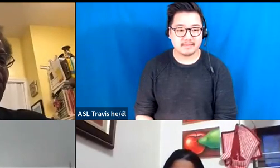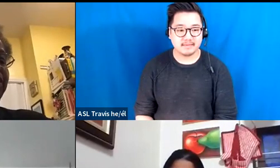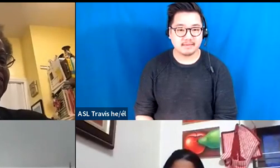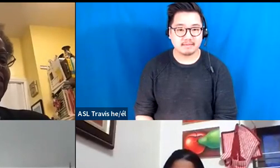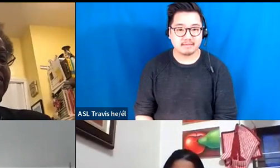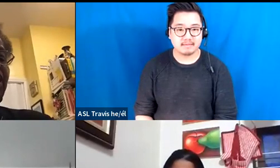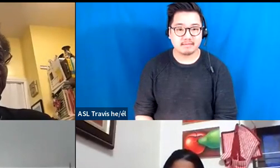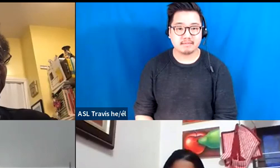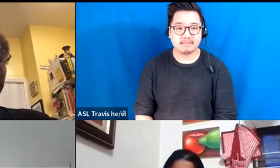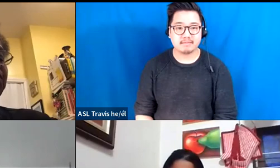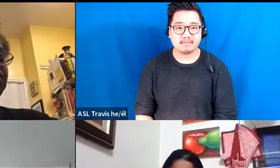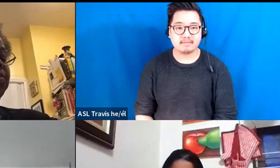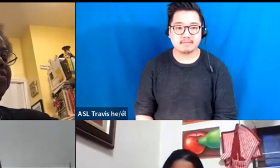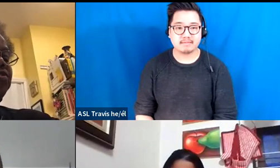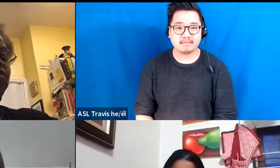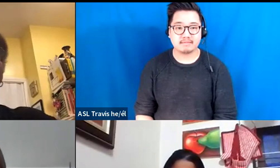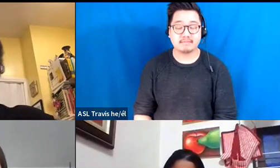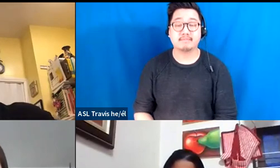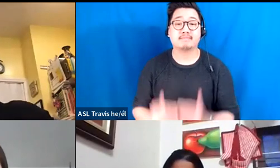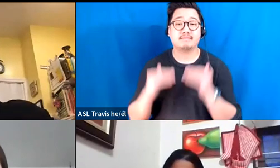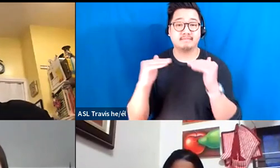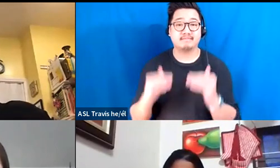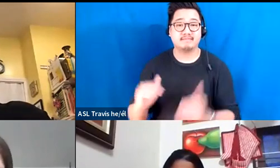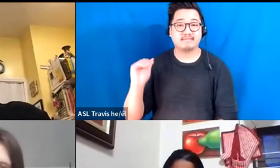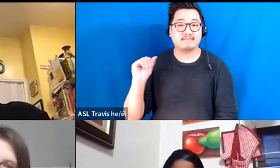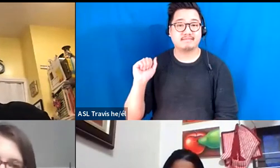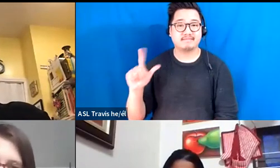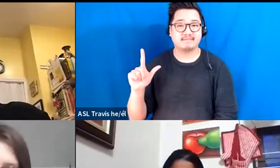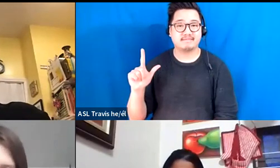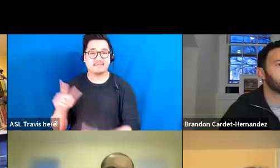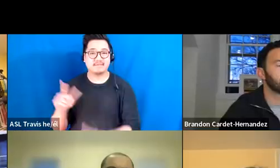will our american sign language interpreters please introduce yourselves